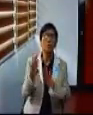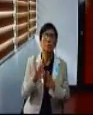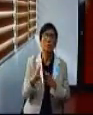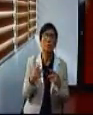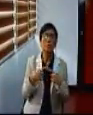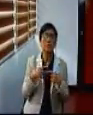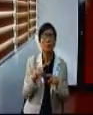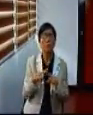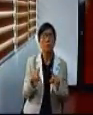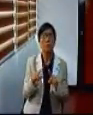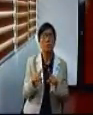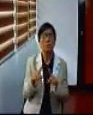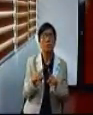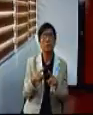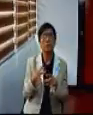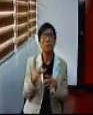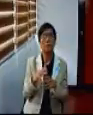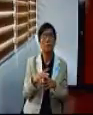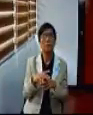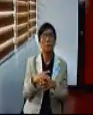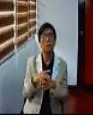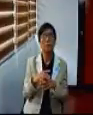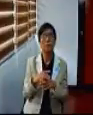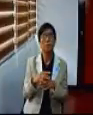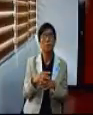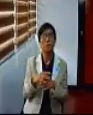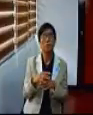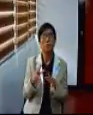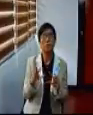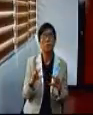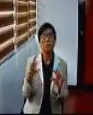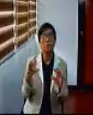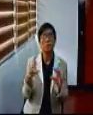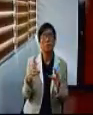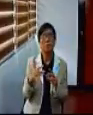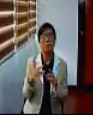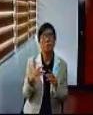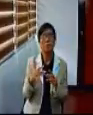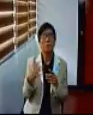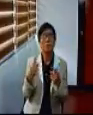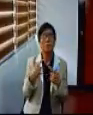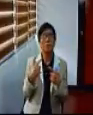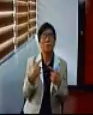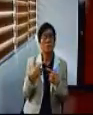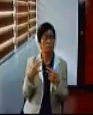mandates to complement the work of judicial bodies.